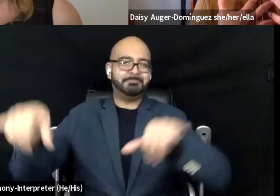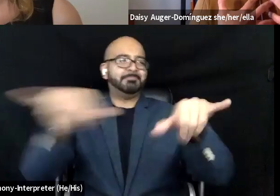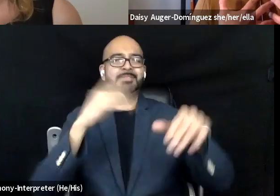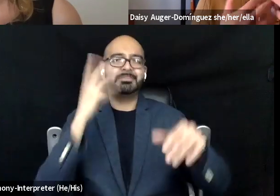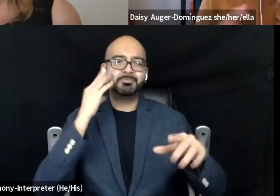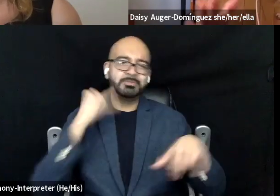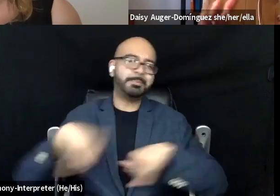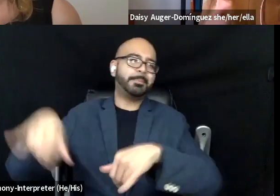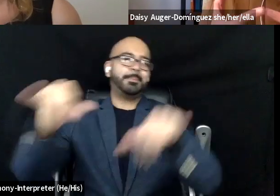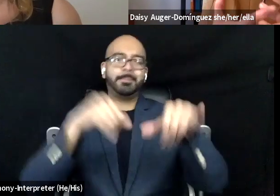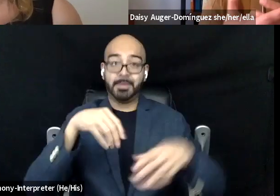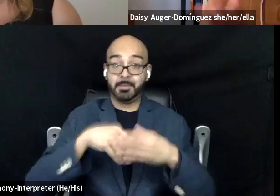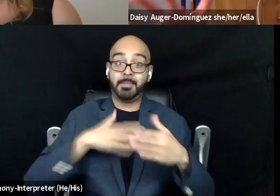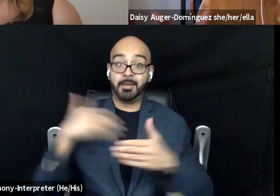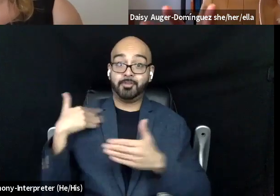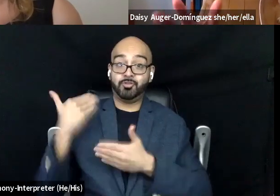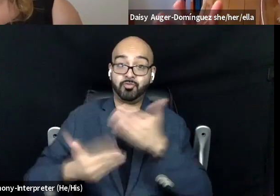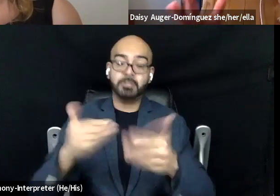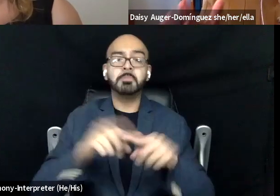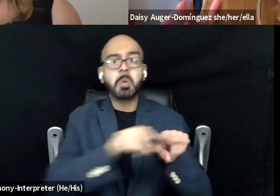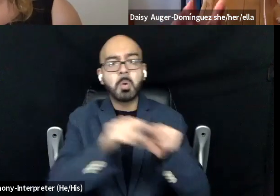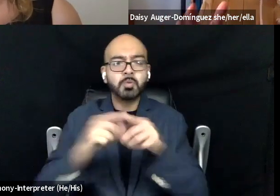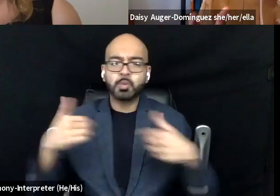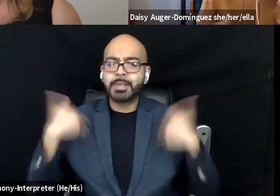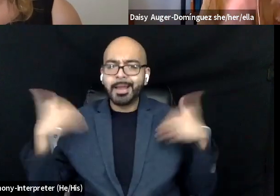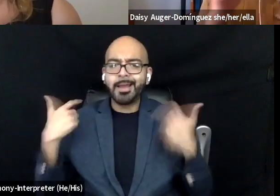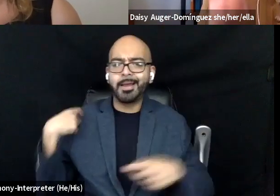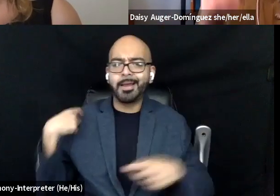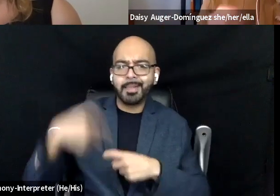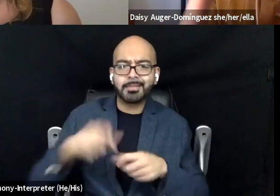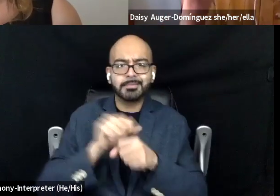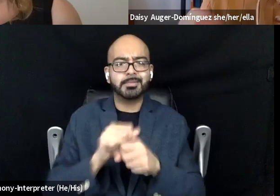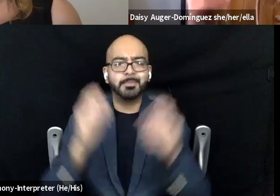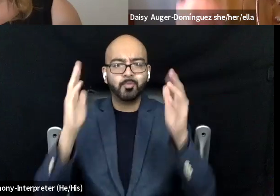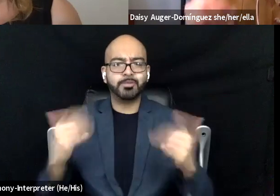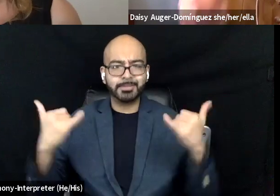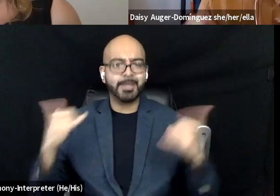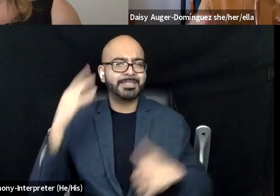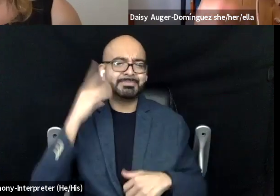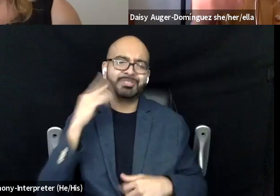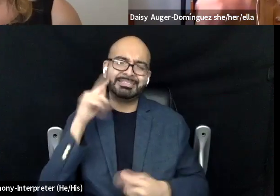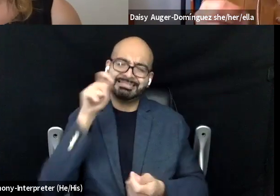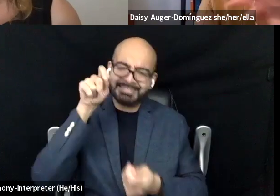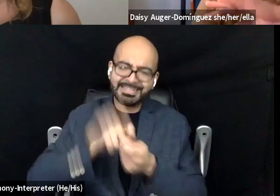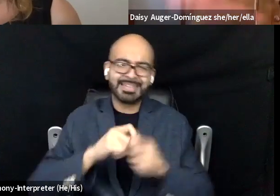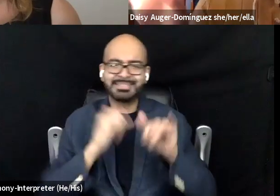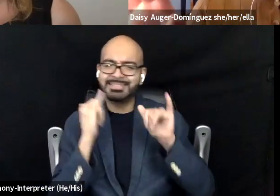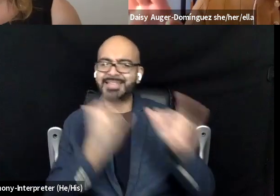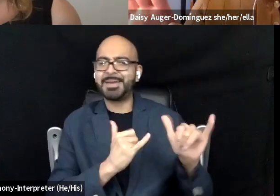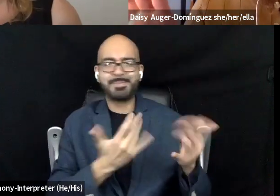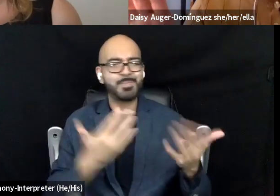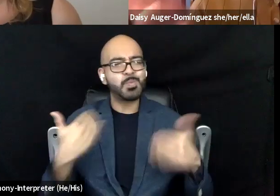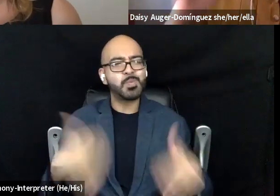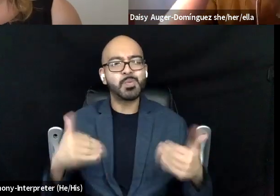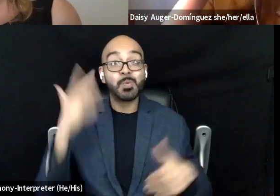in my generation, but so many young Latinx, you know, employees now who are experiencing the exact same thing. Because guess what? Organizations